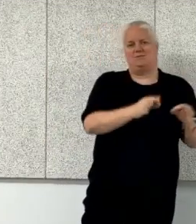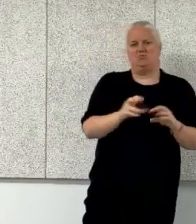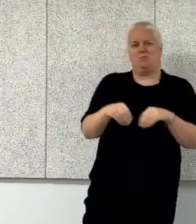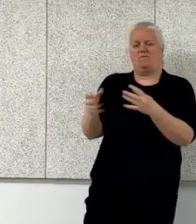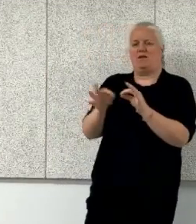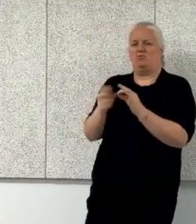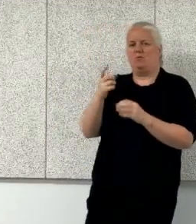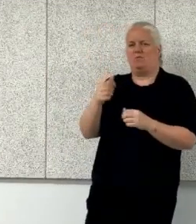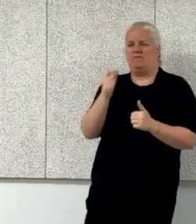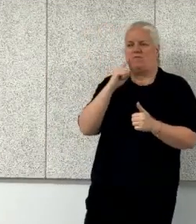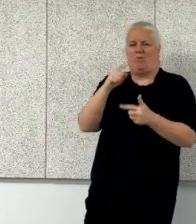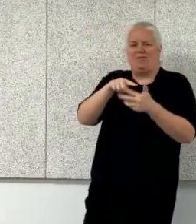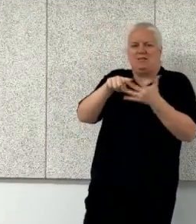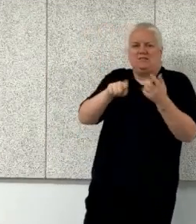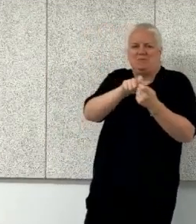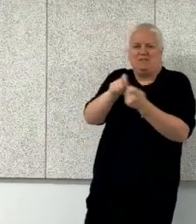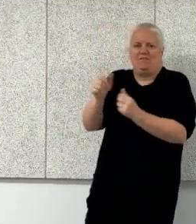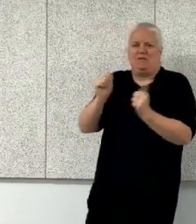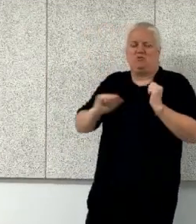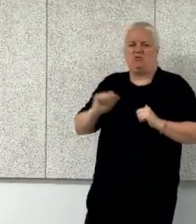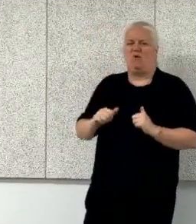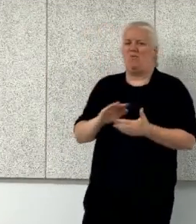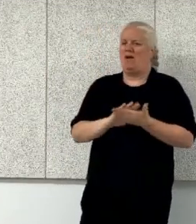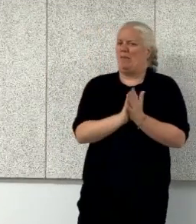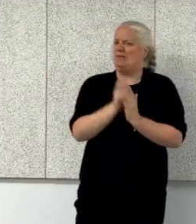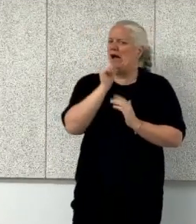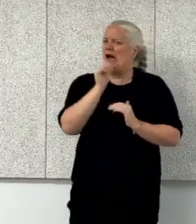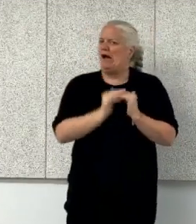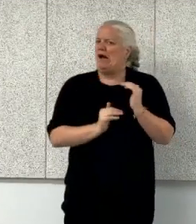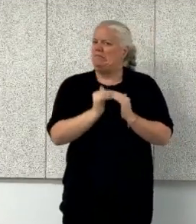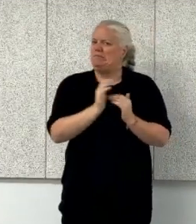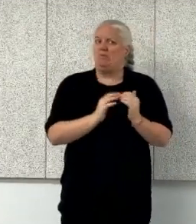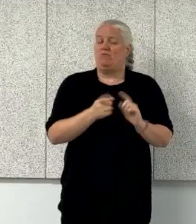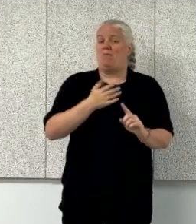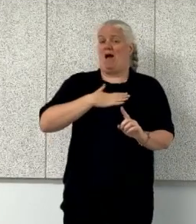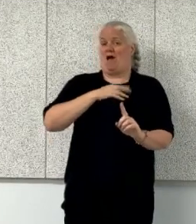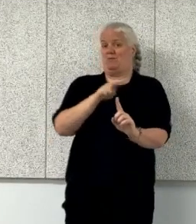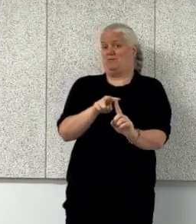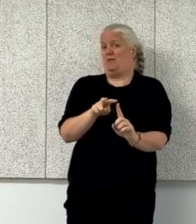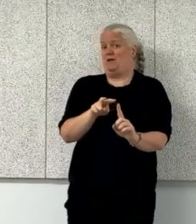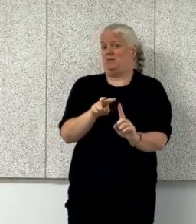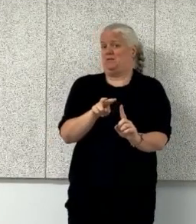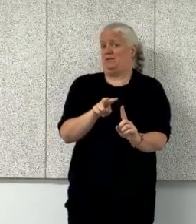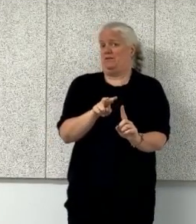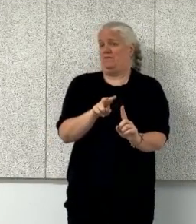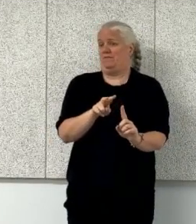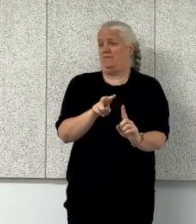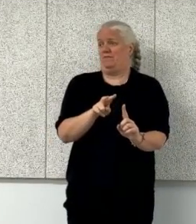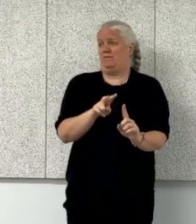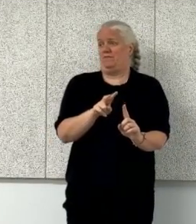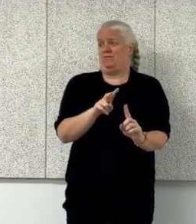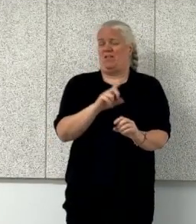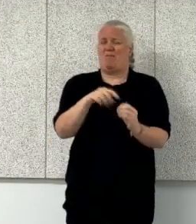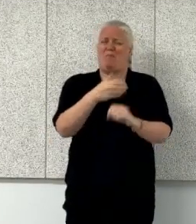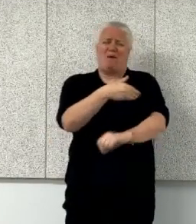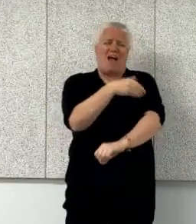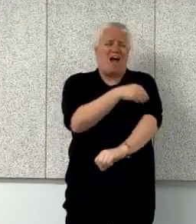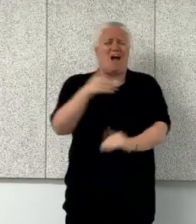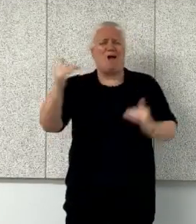time is becoming incredibly uncomfortable. You know, from my perspective, just going, you know, it's a whole power thing. It's